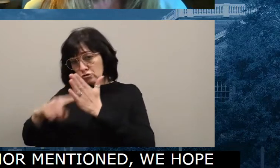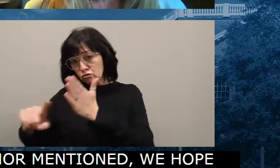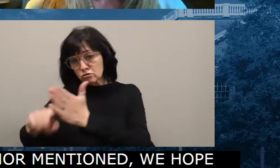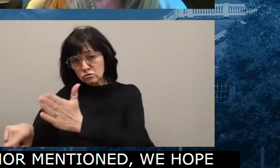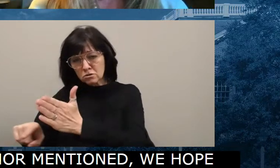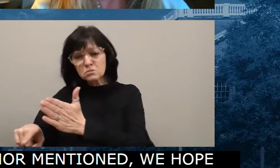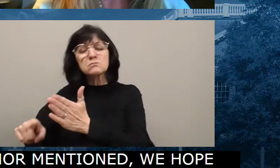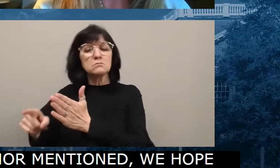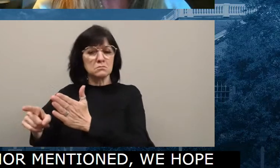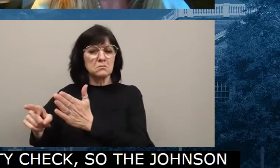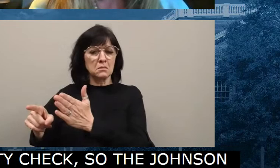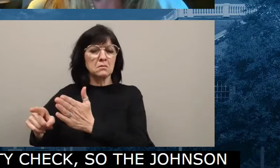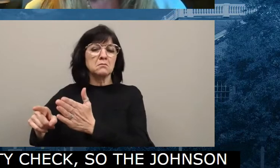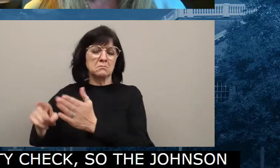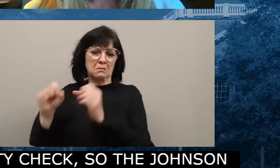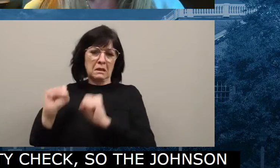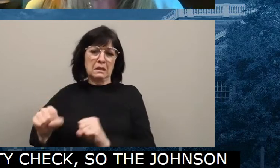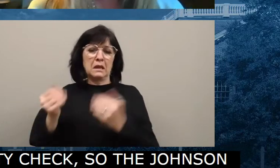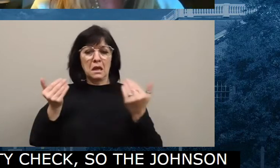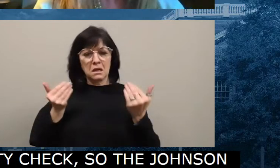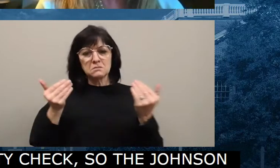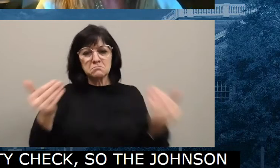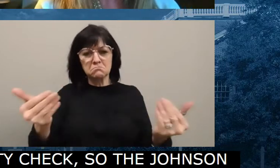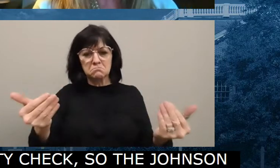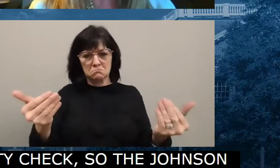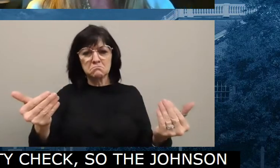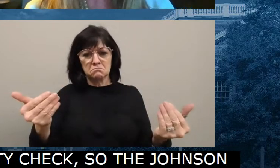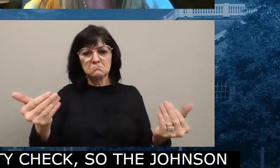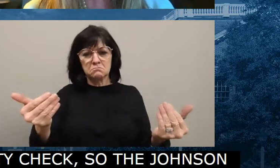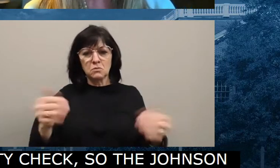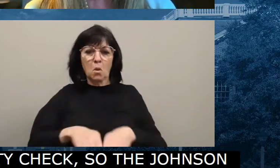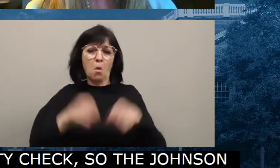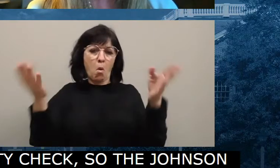that we are able to use again soon.